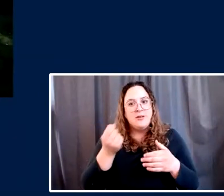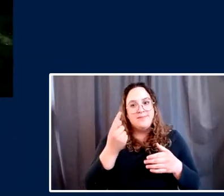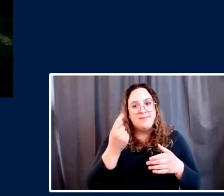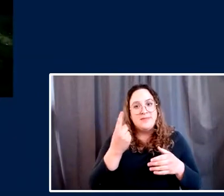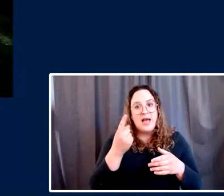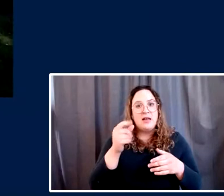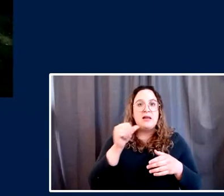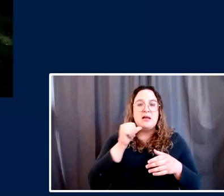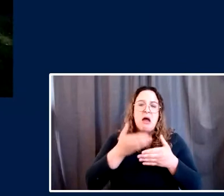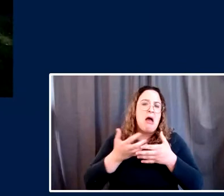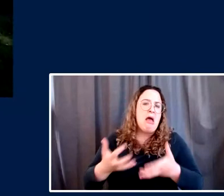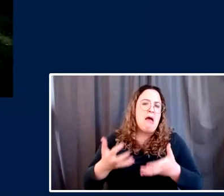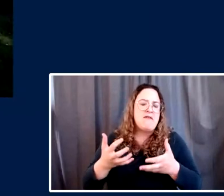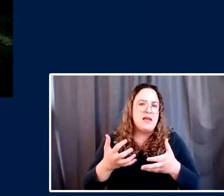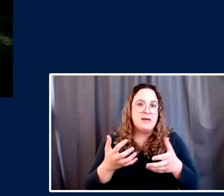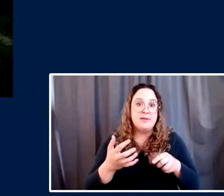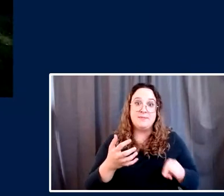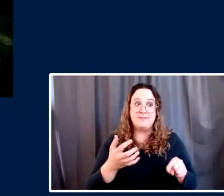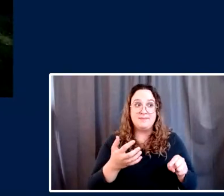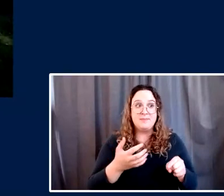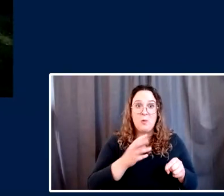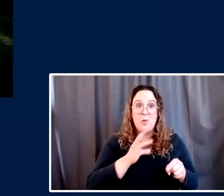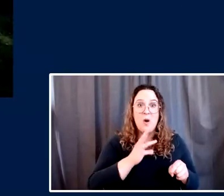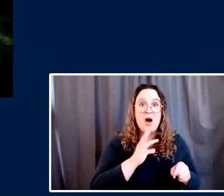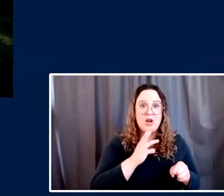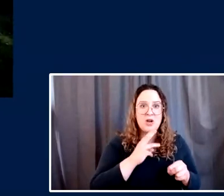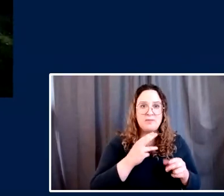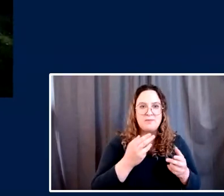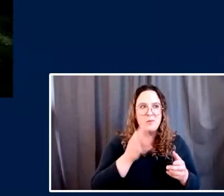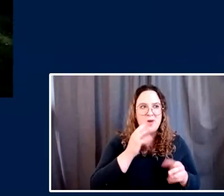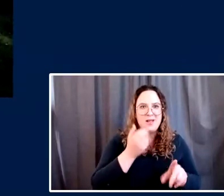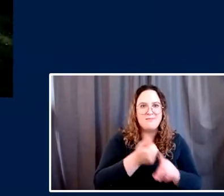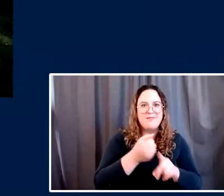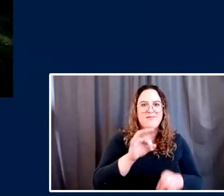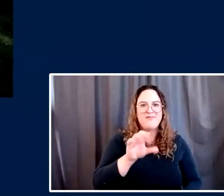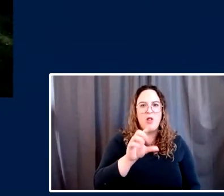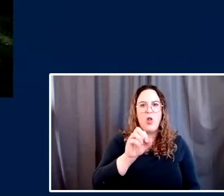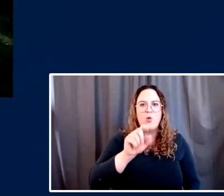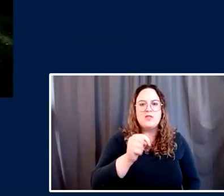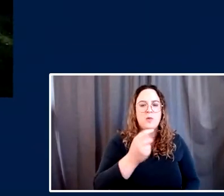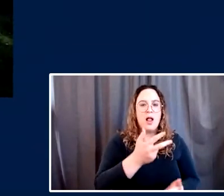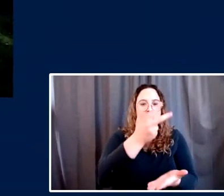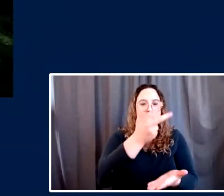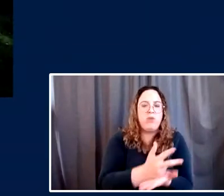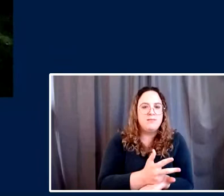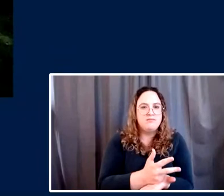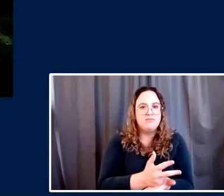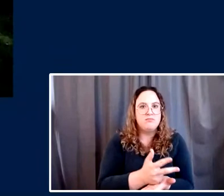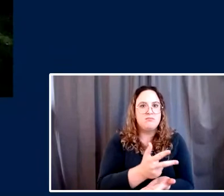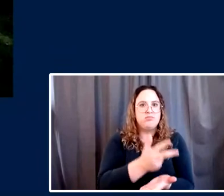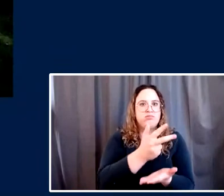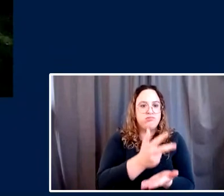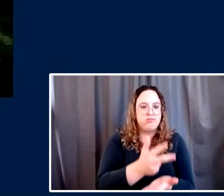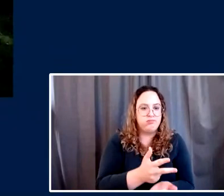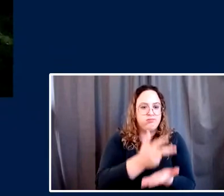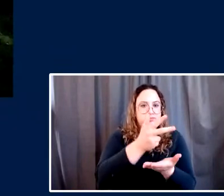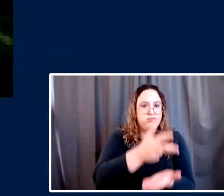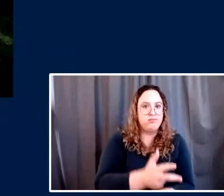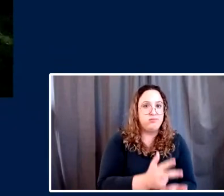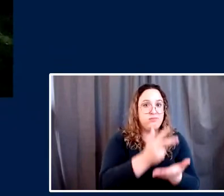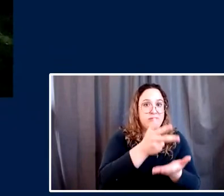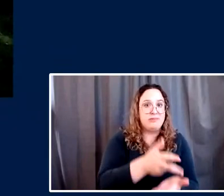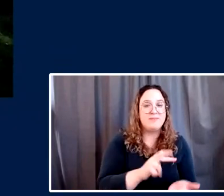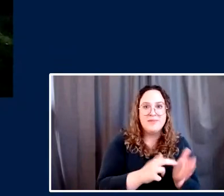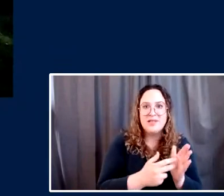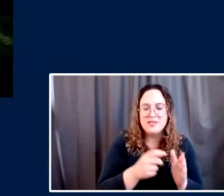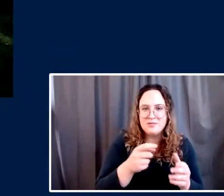actually positively buoyant, so that means it floats. So that means we actually have to use our thrusters or our propulsion to push us all